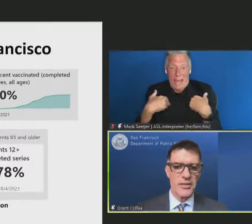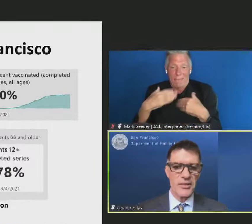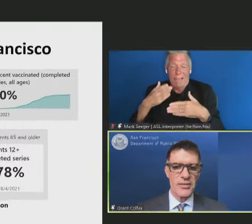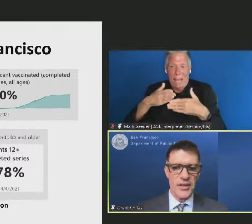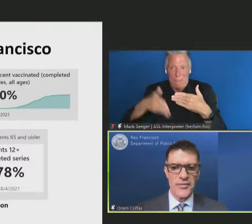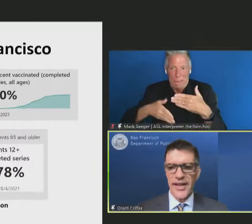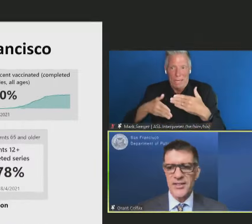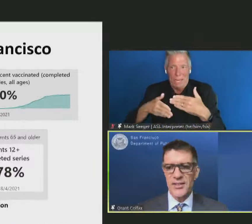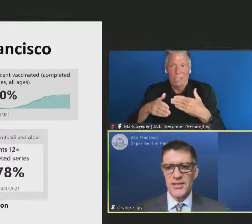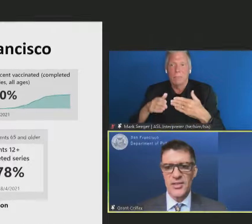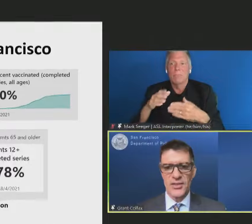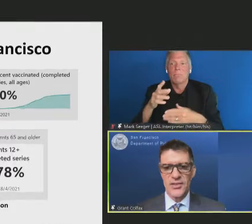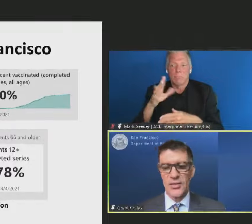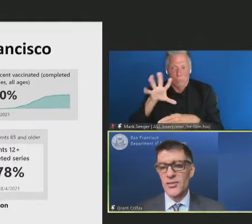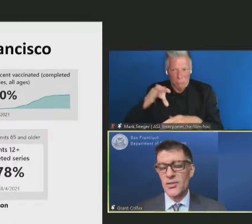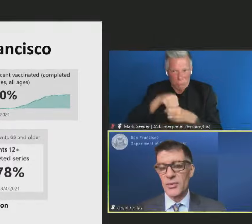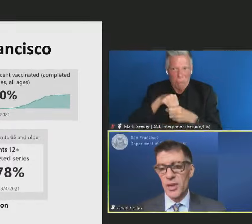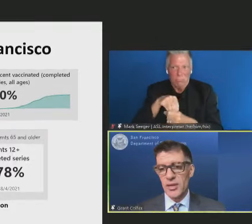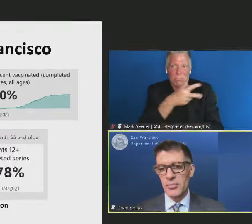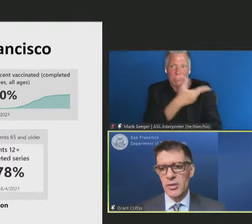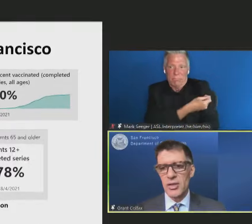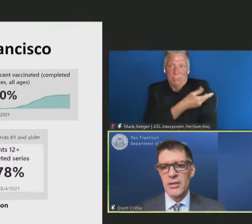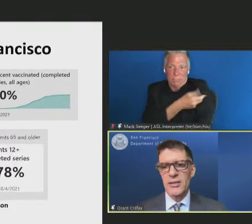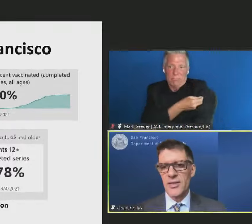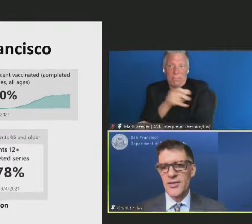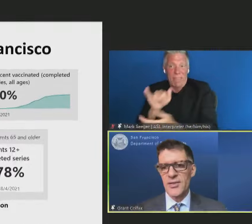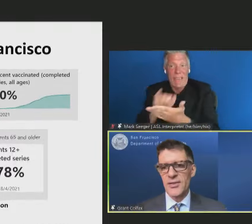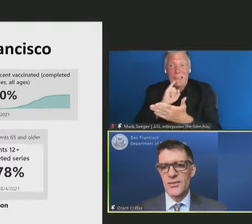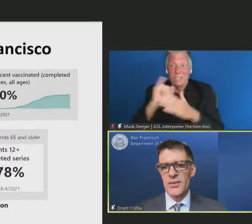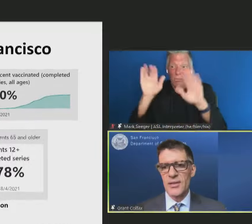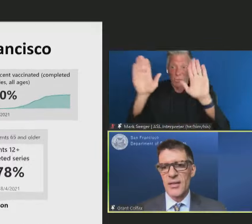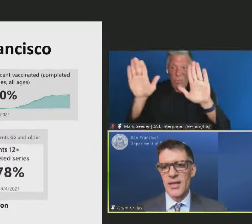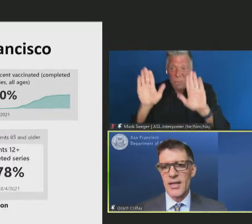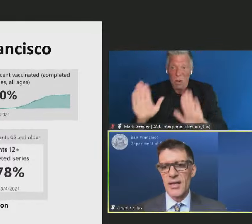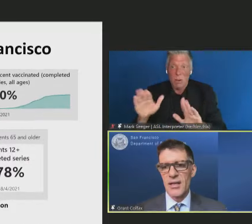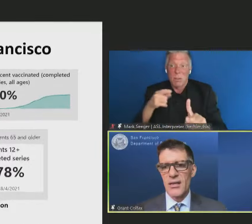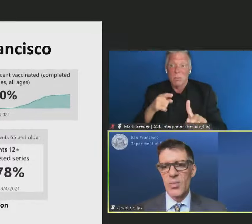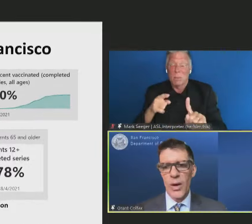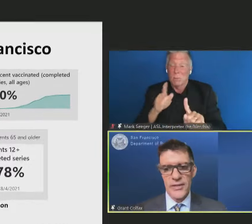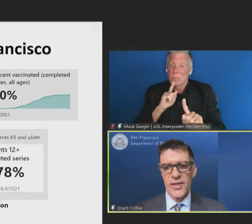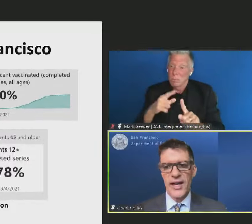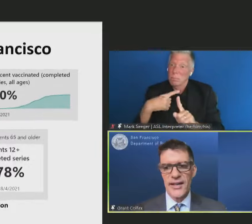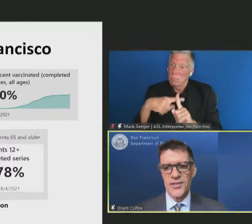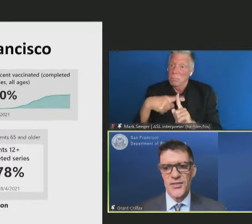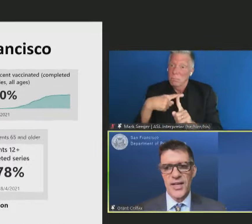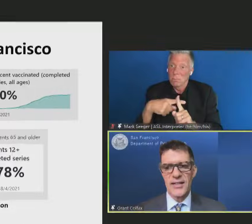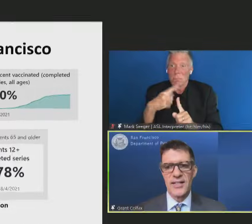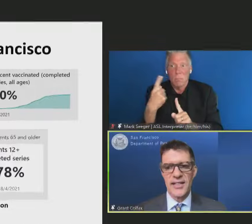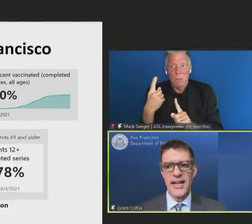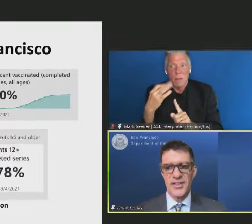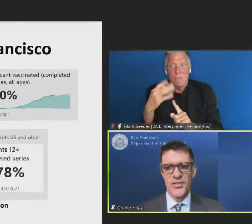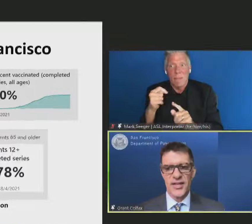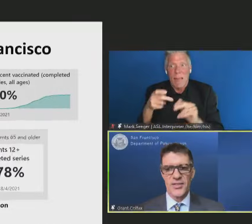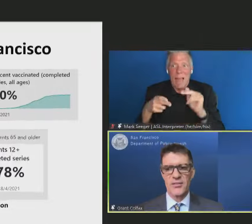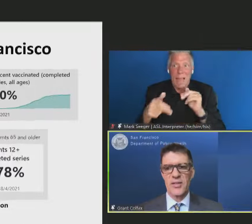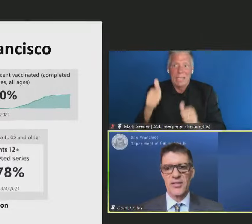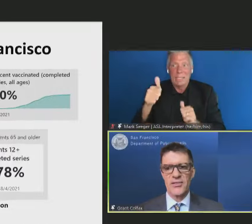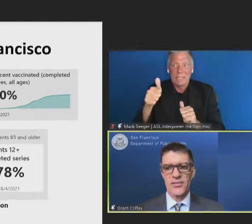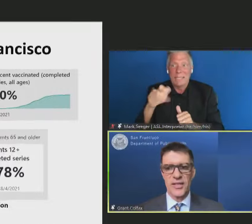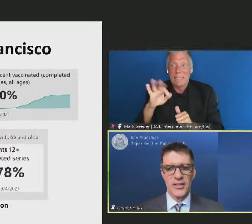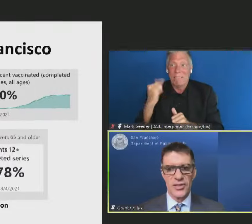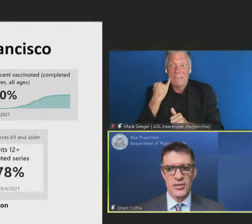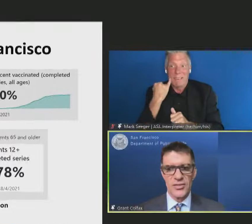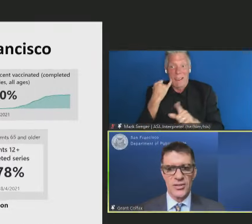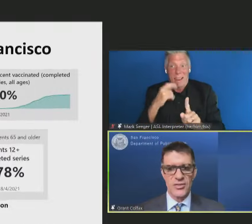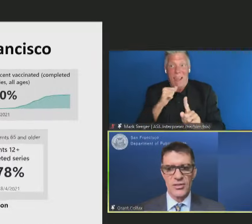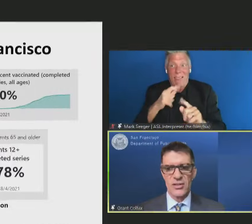completed their vaccine series. So this is remarkable. This is one of the highest, if not the highest, vaccine rate of